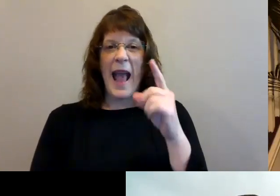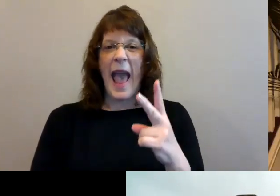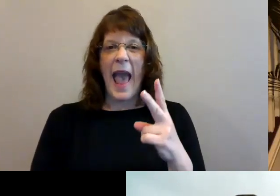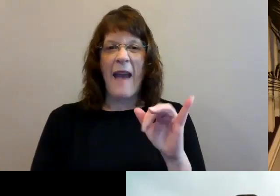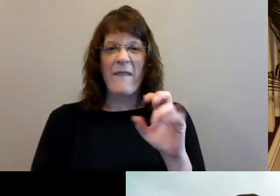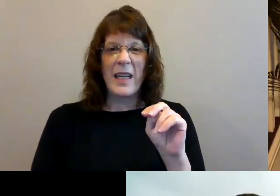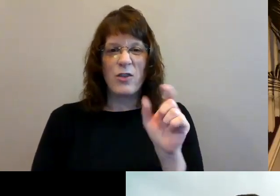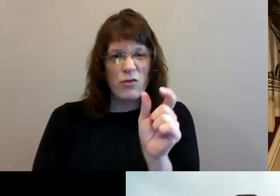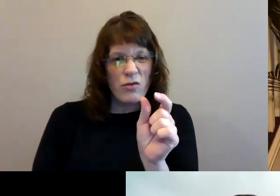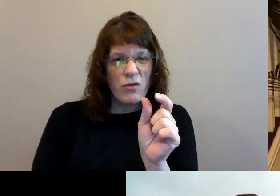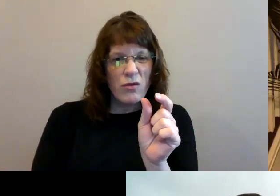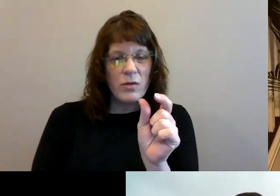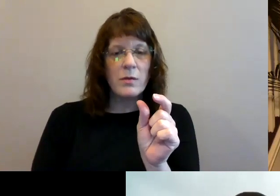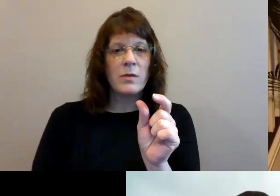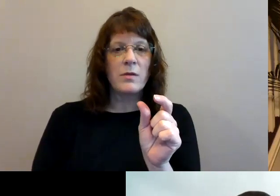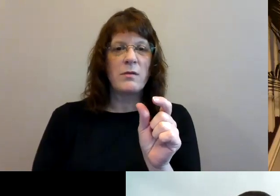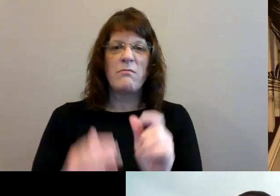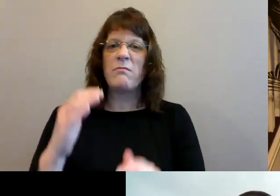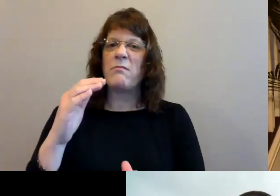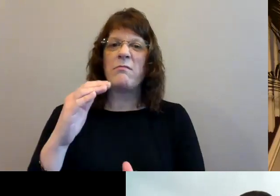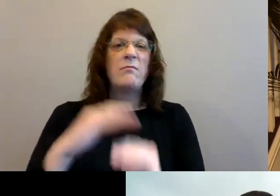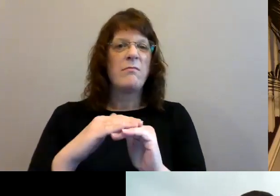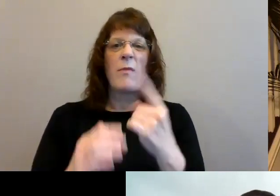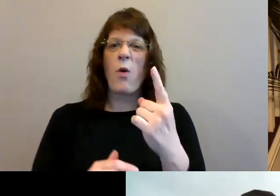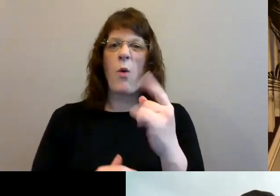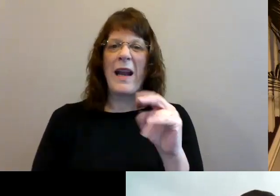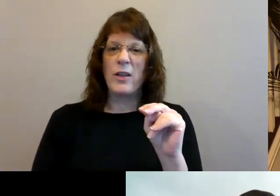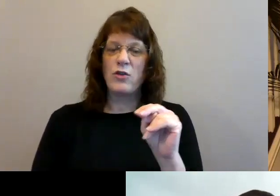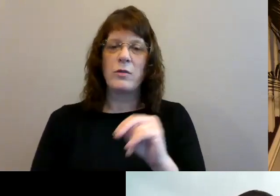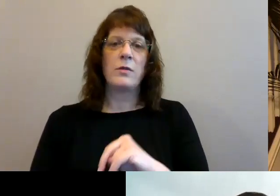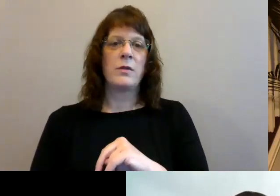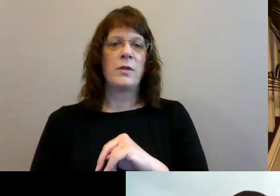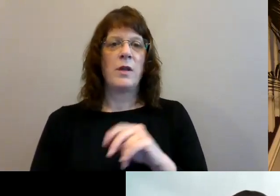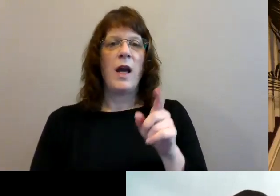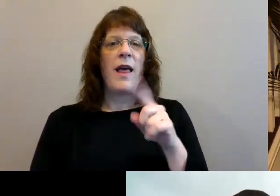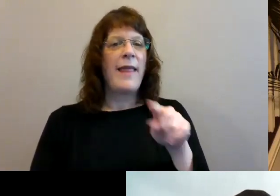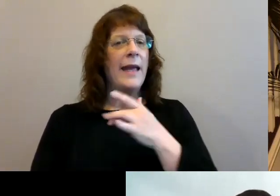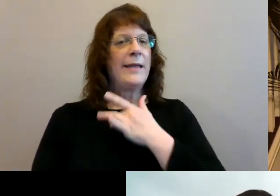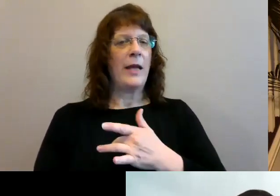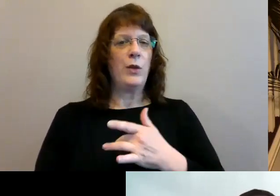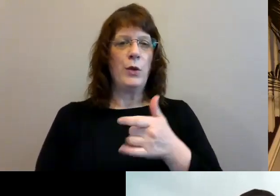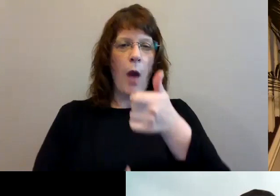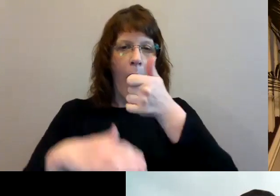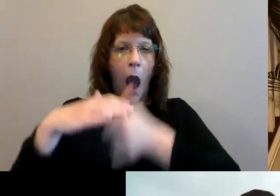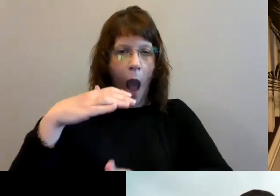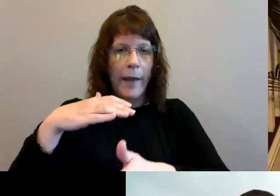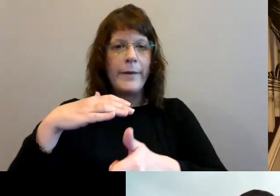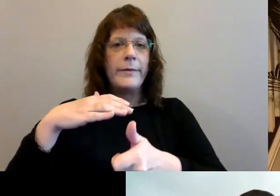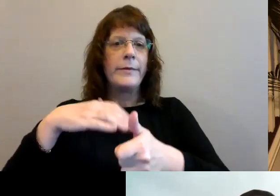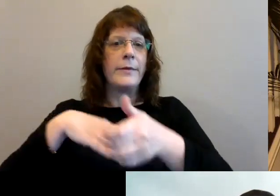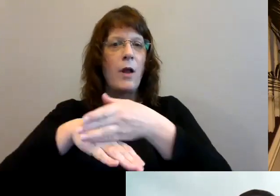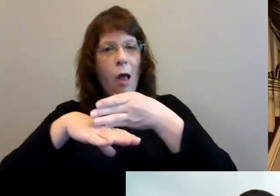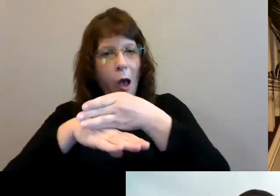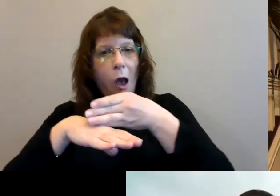length, at most 1 inch, and they're cryptic. They kind of hide under logs and underground, and